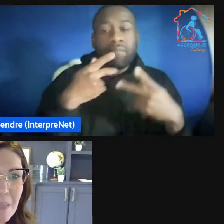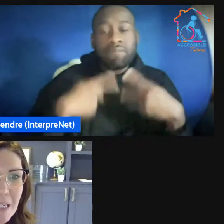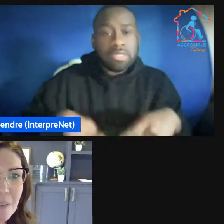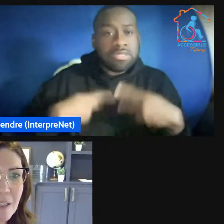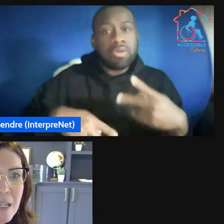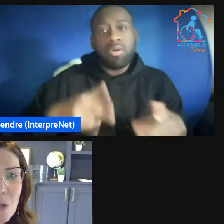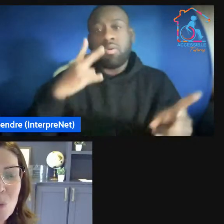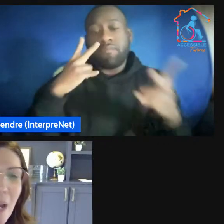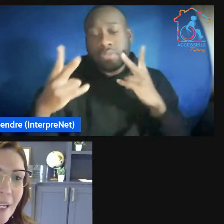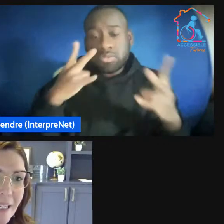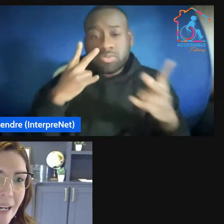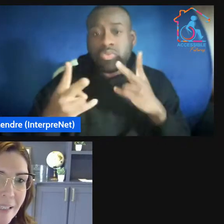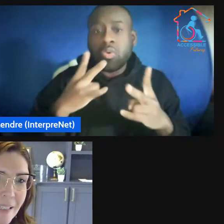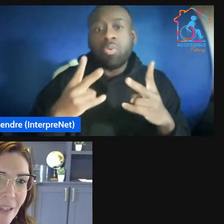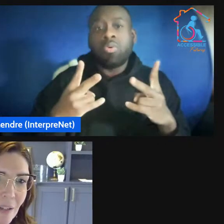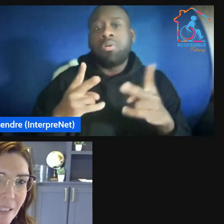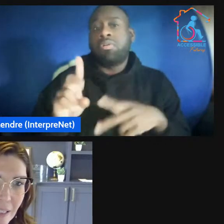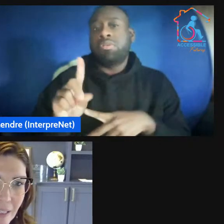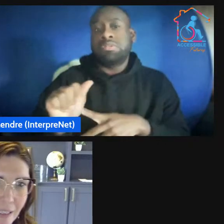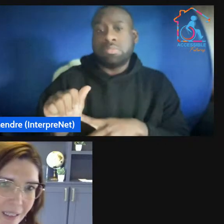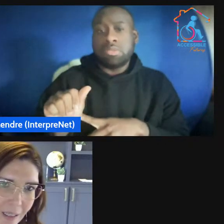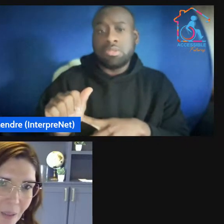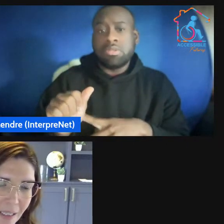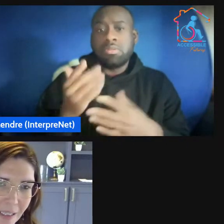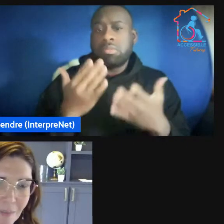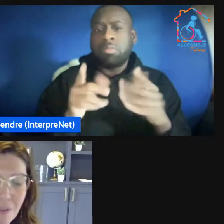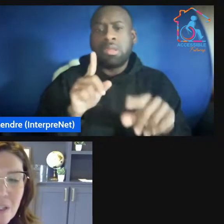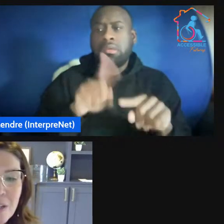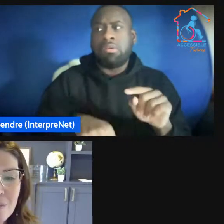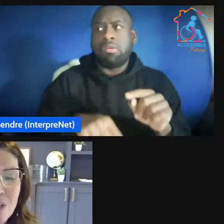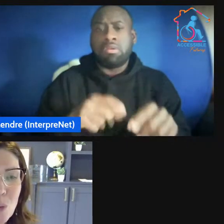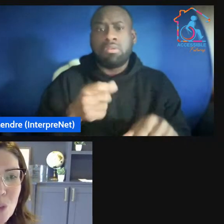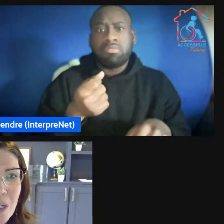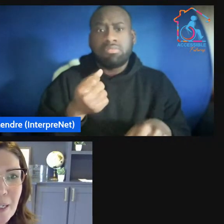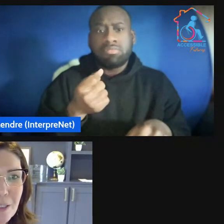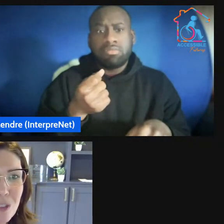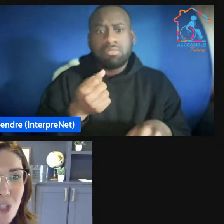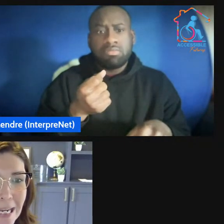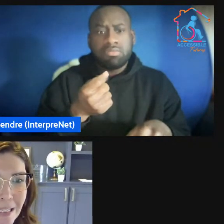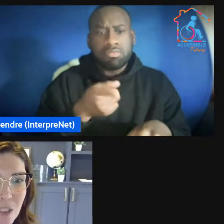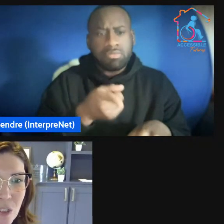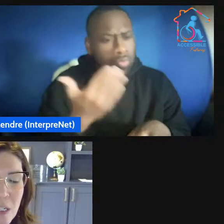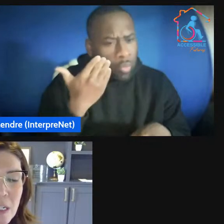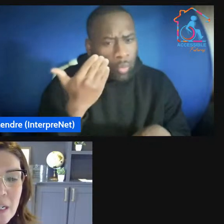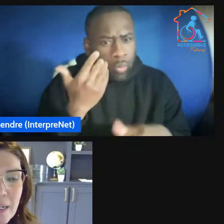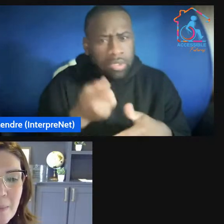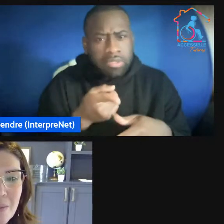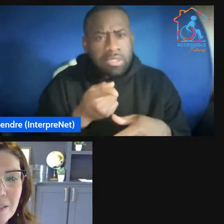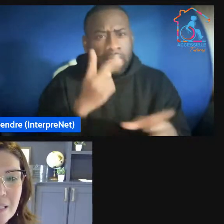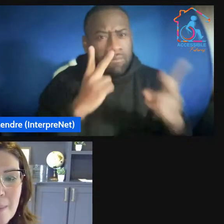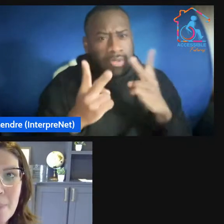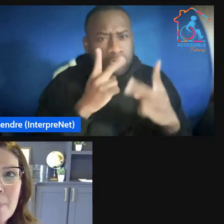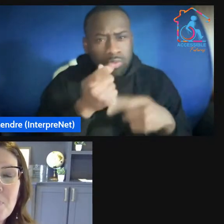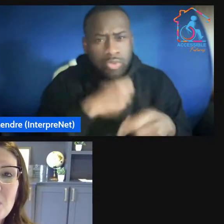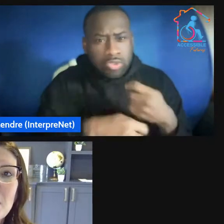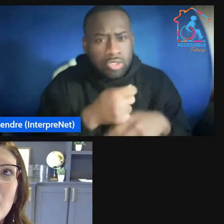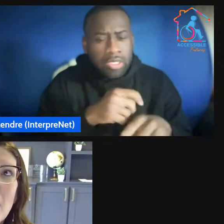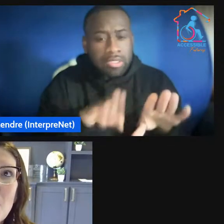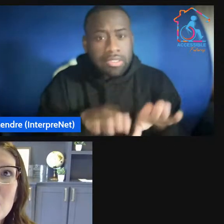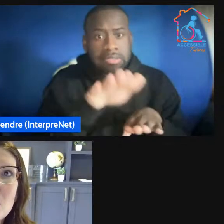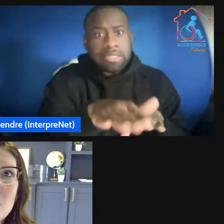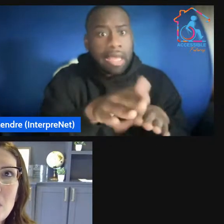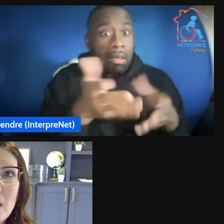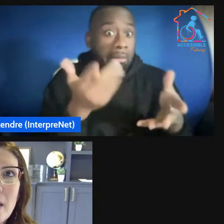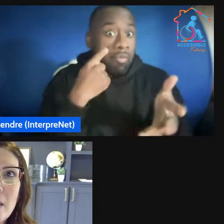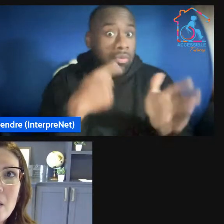may not be able to recognize that there is a kind of visual change in the step. I